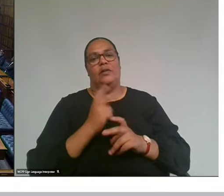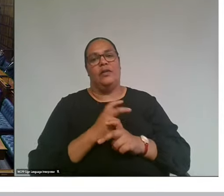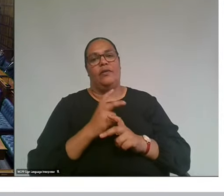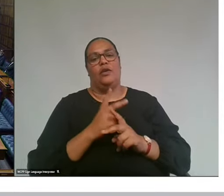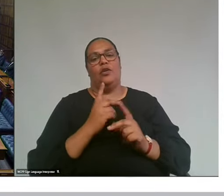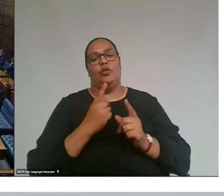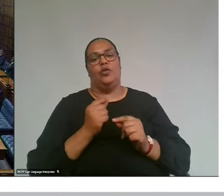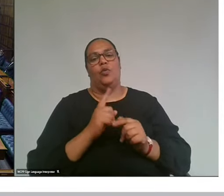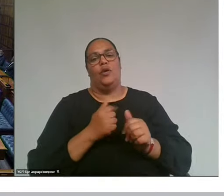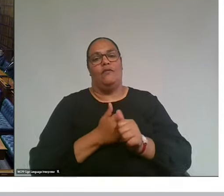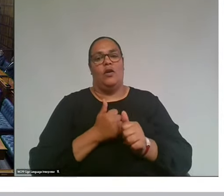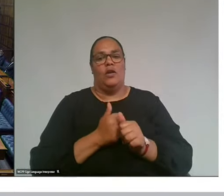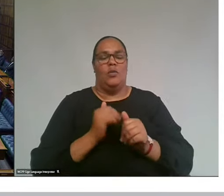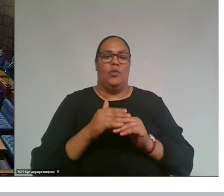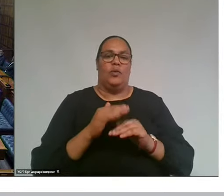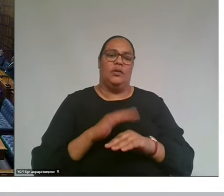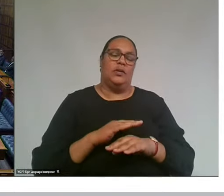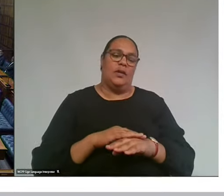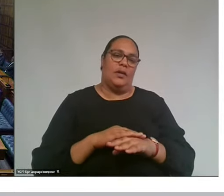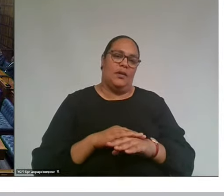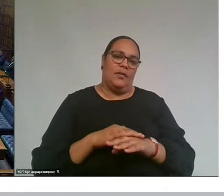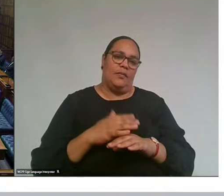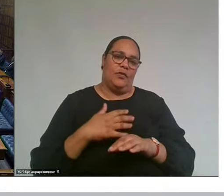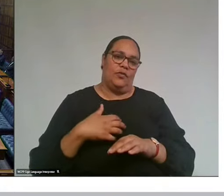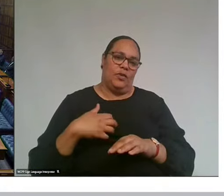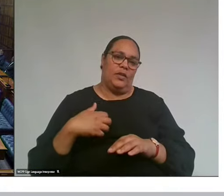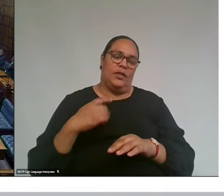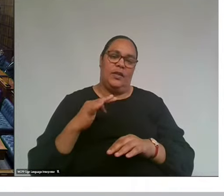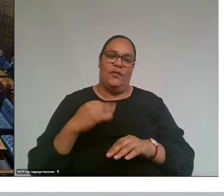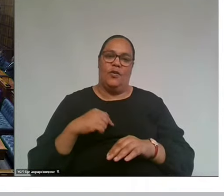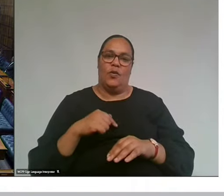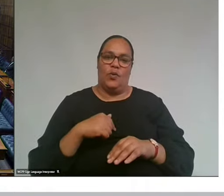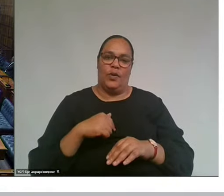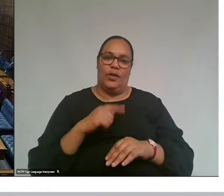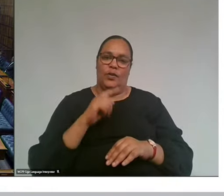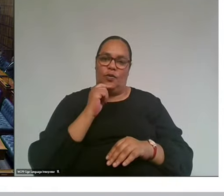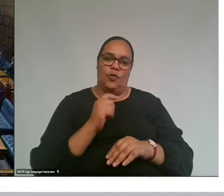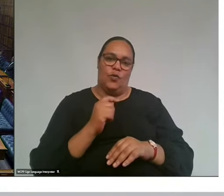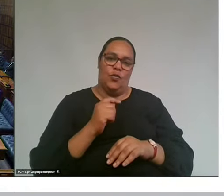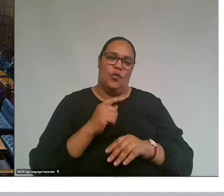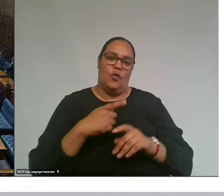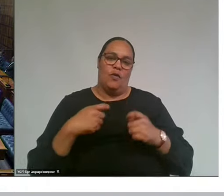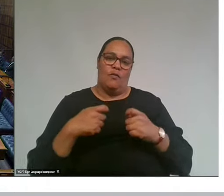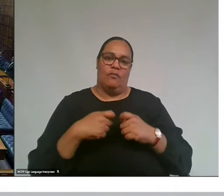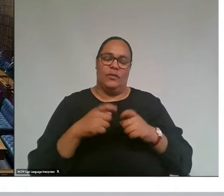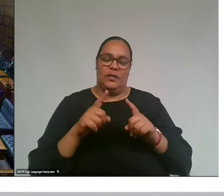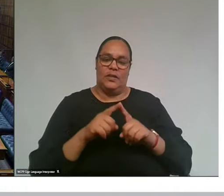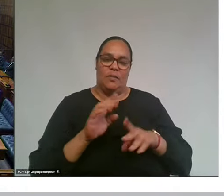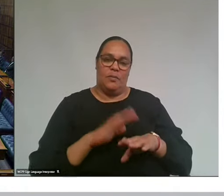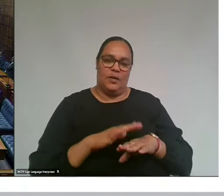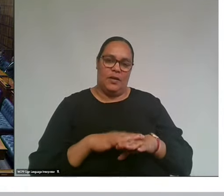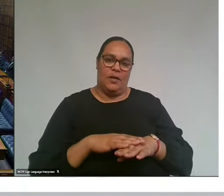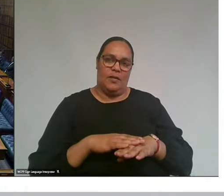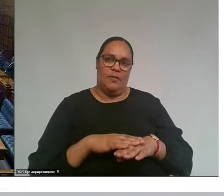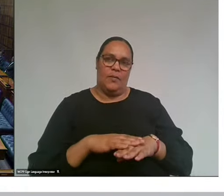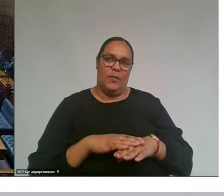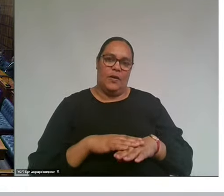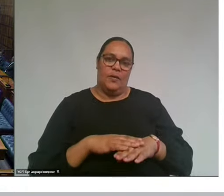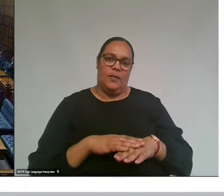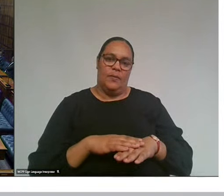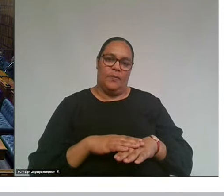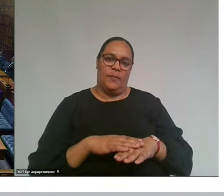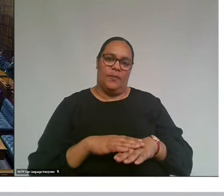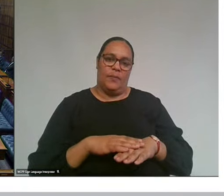followups with time constraints if we are fought the same time on a department with